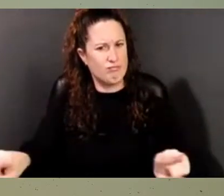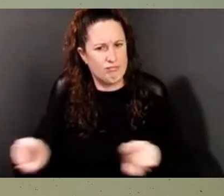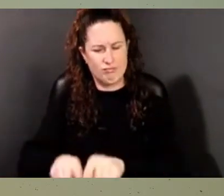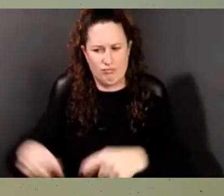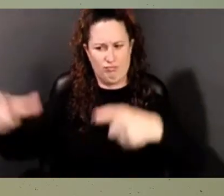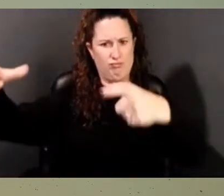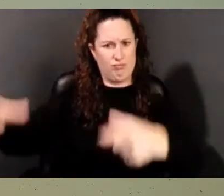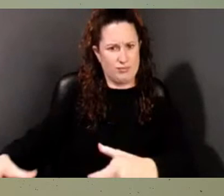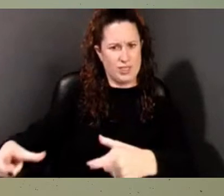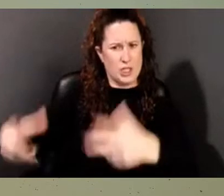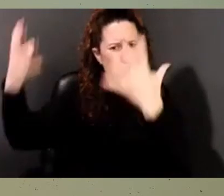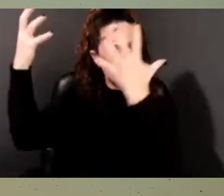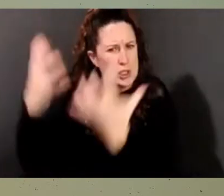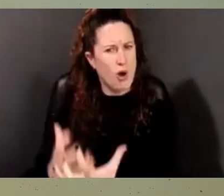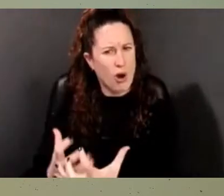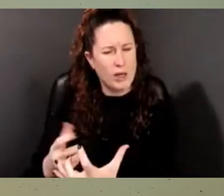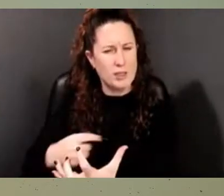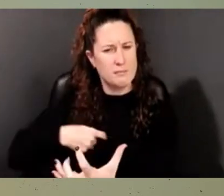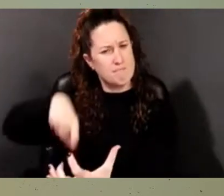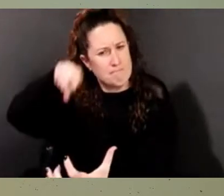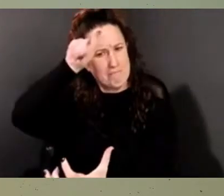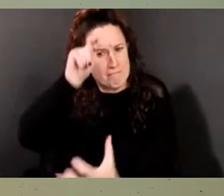that was about a half a mile from the mansion.